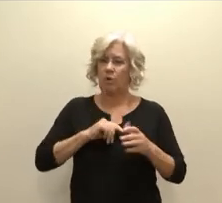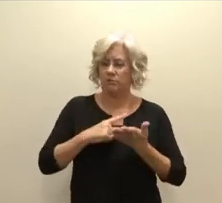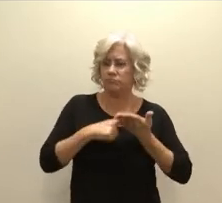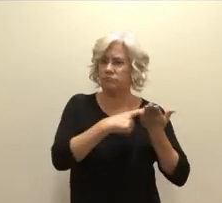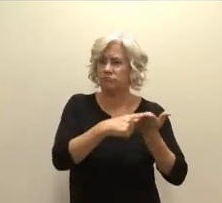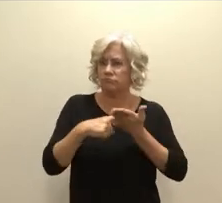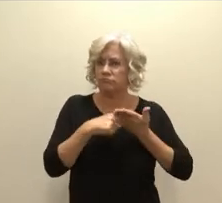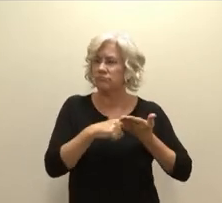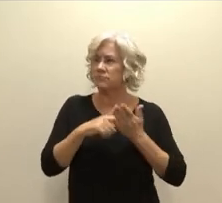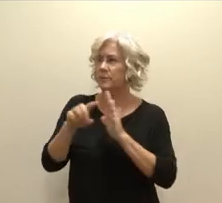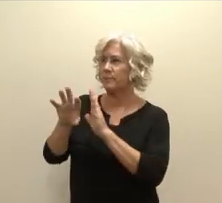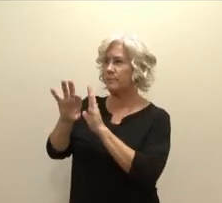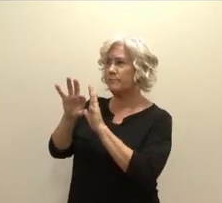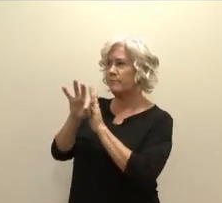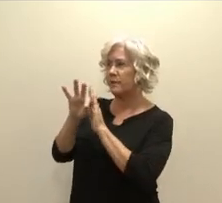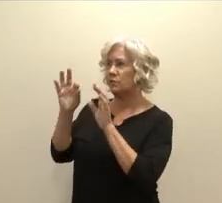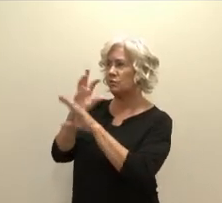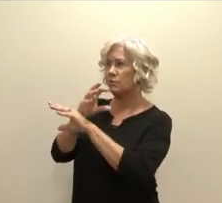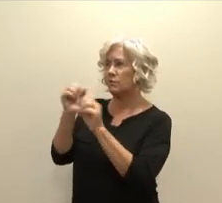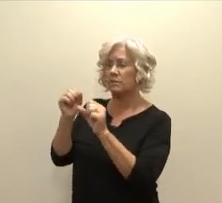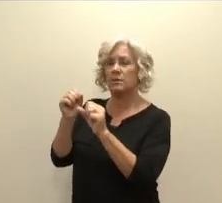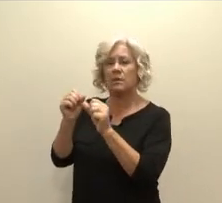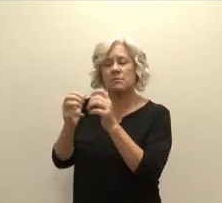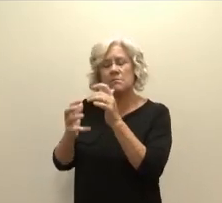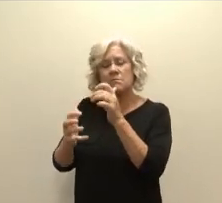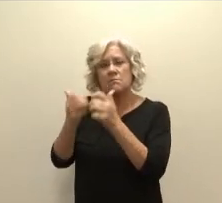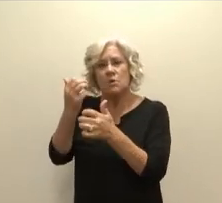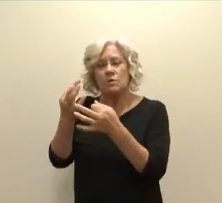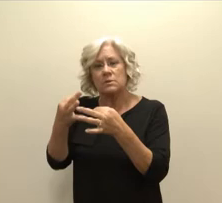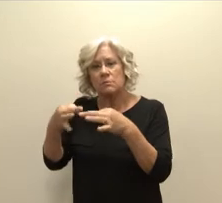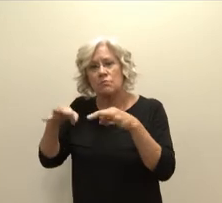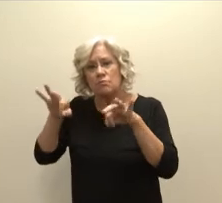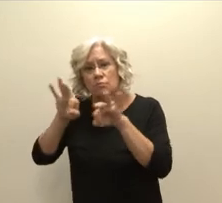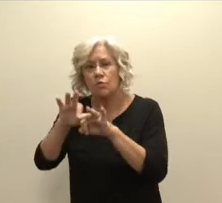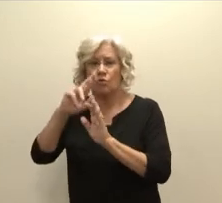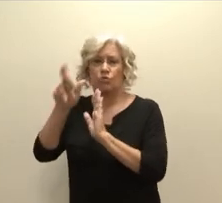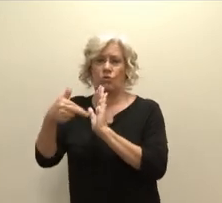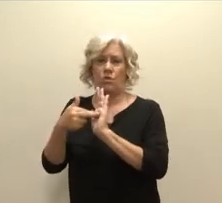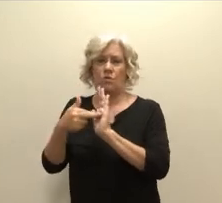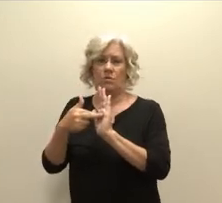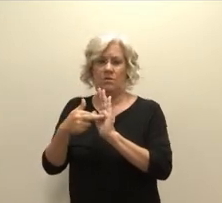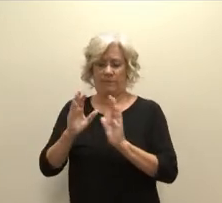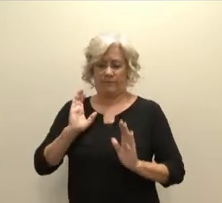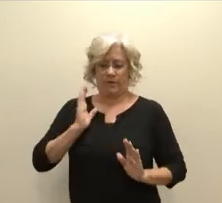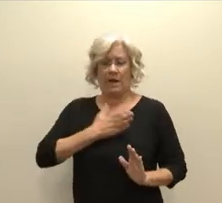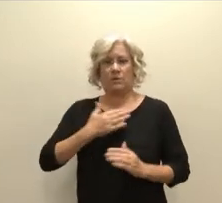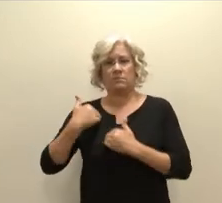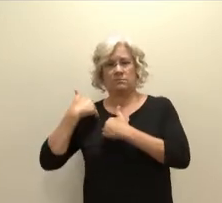Selection of a superintendent is the most important role of the Board of Trustees.